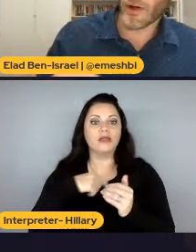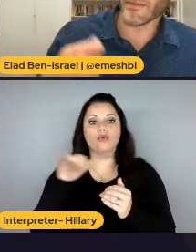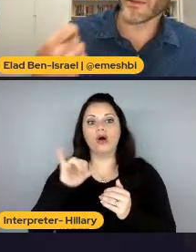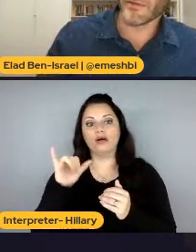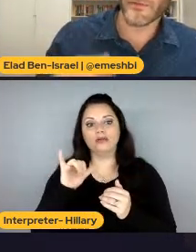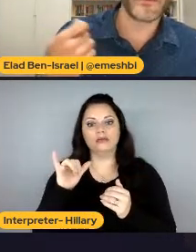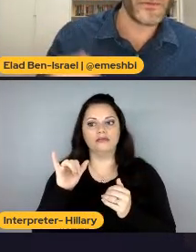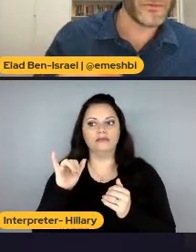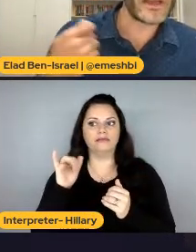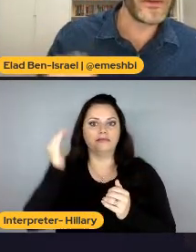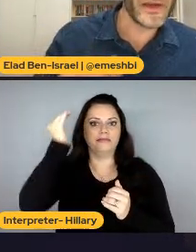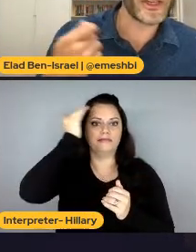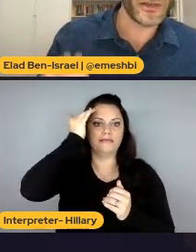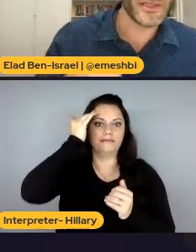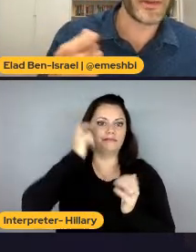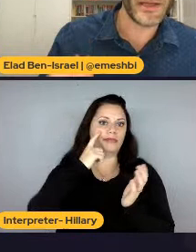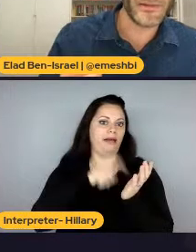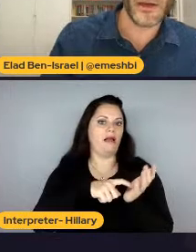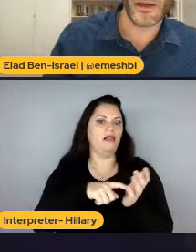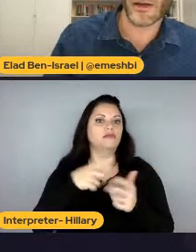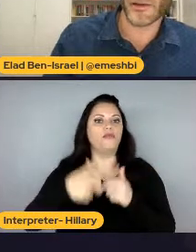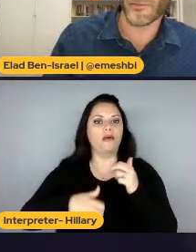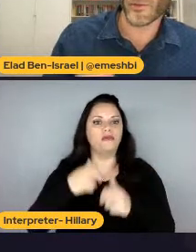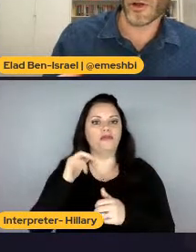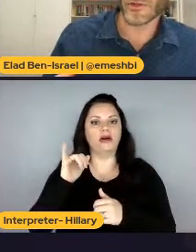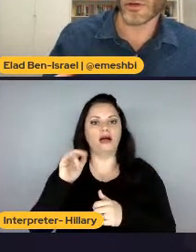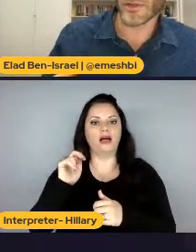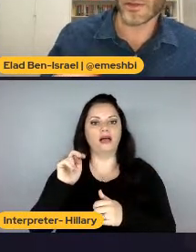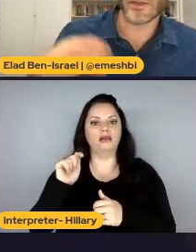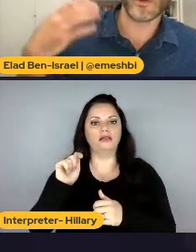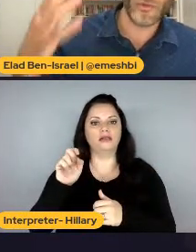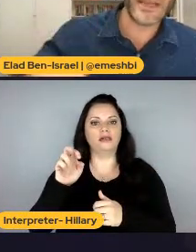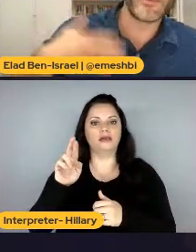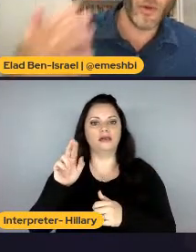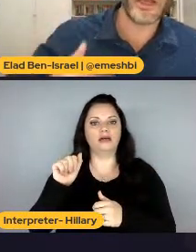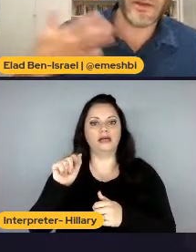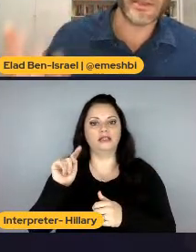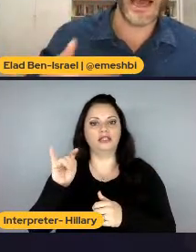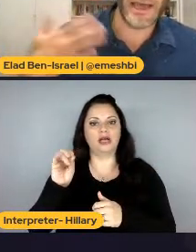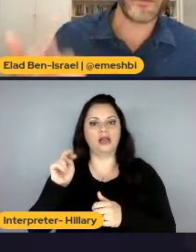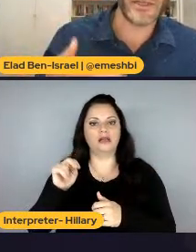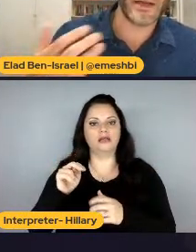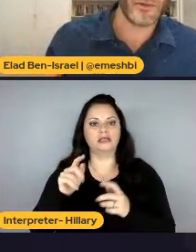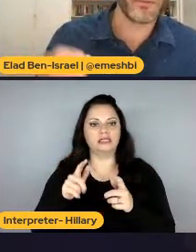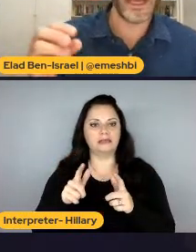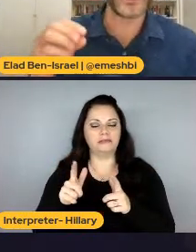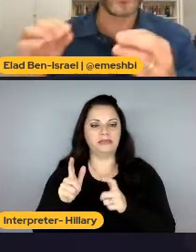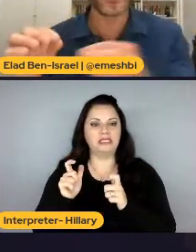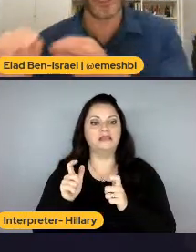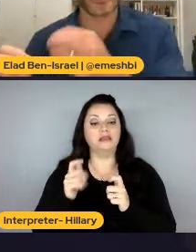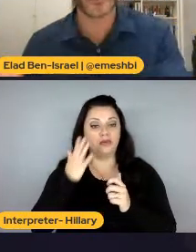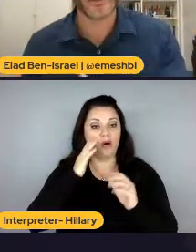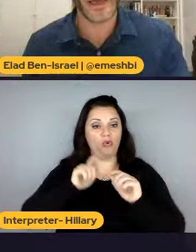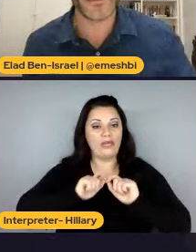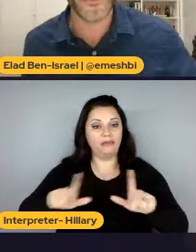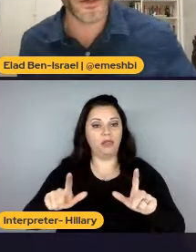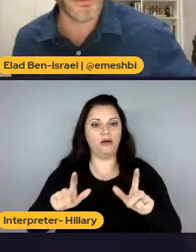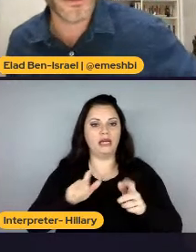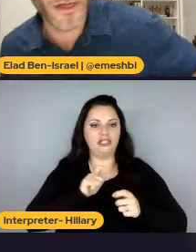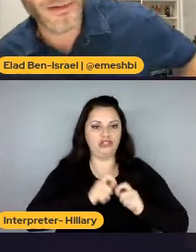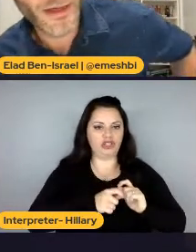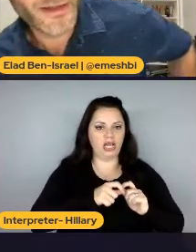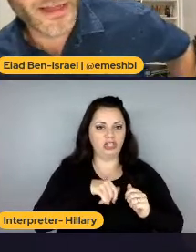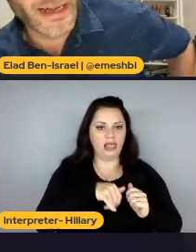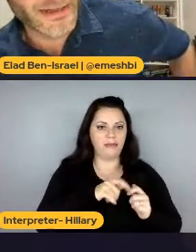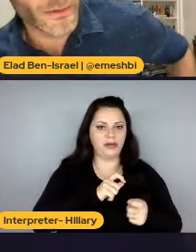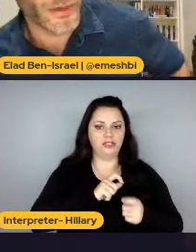acknowledge the problem of iteration speed. We all know that redeploying your stack every time you make a little change in your Lambda function